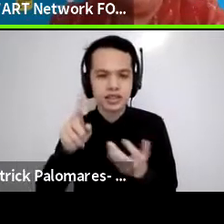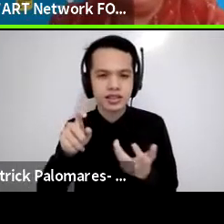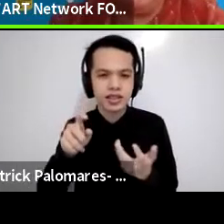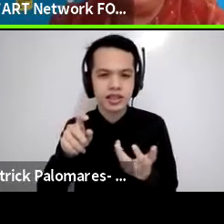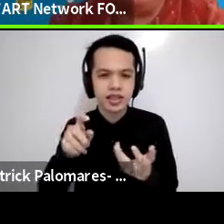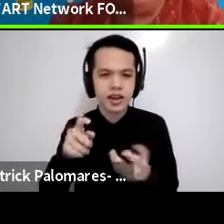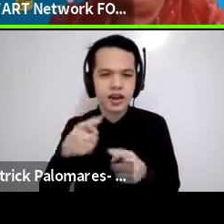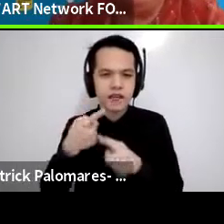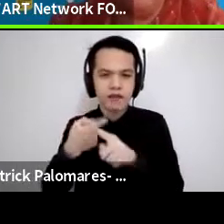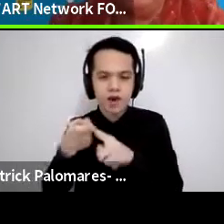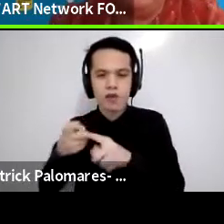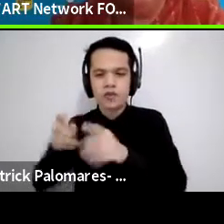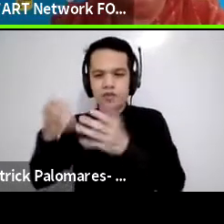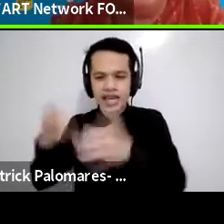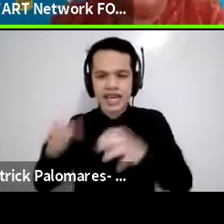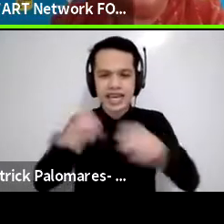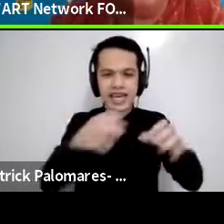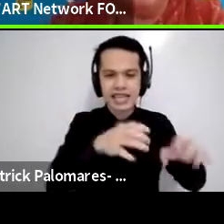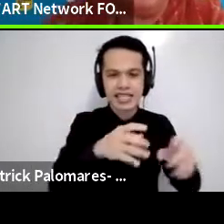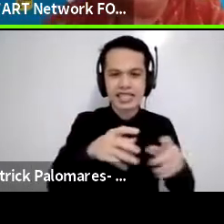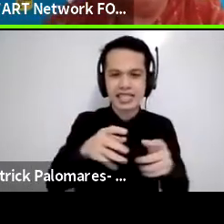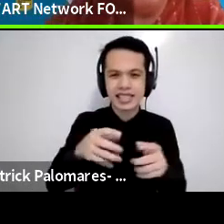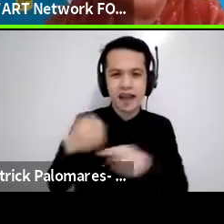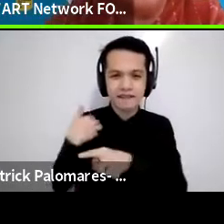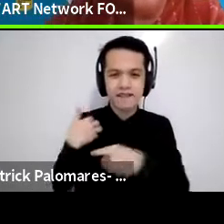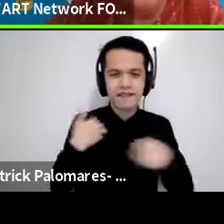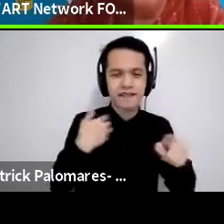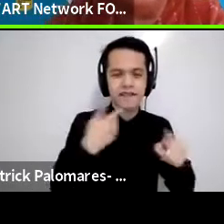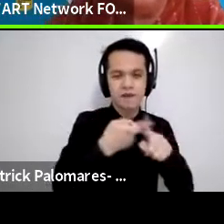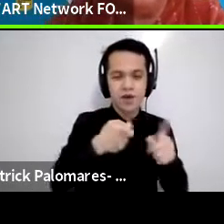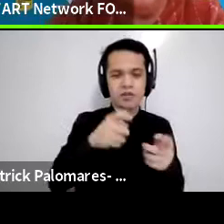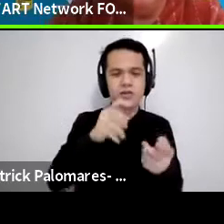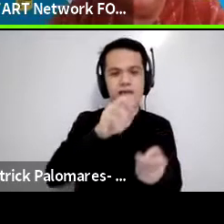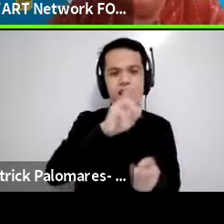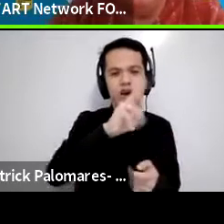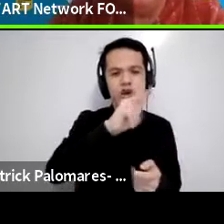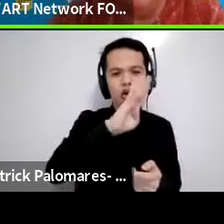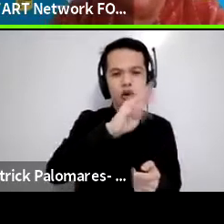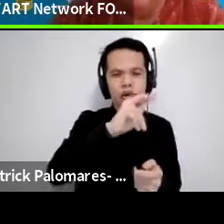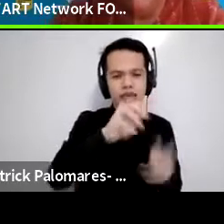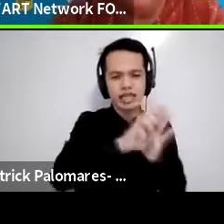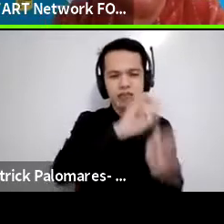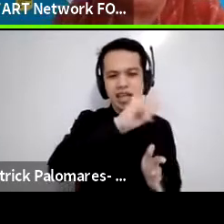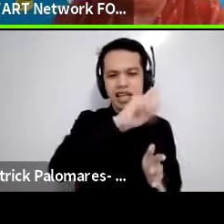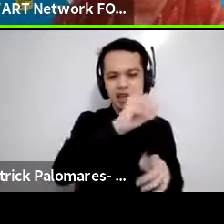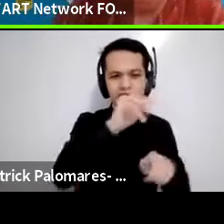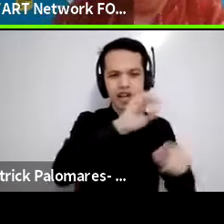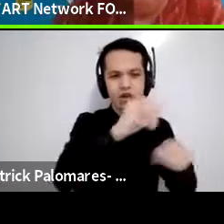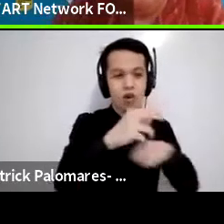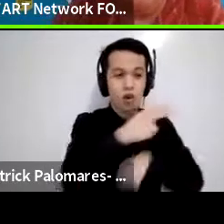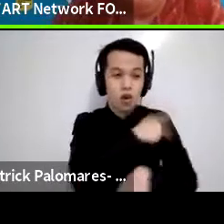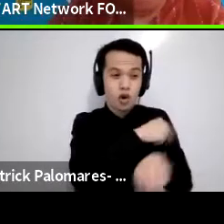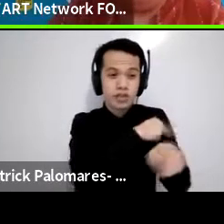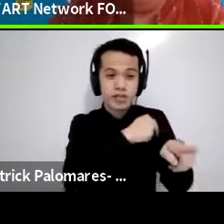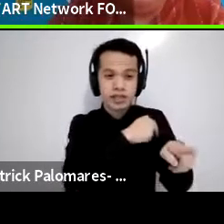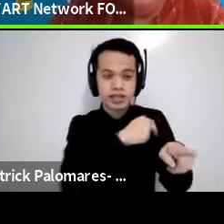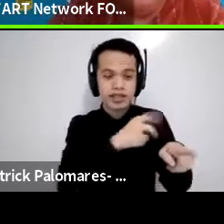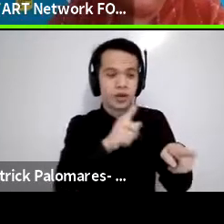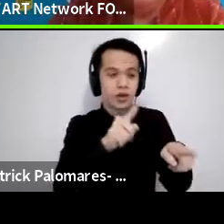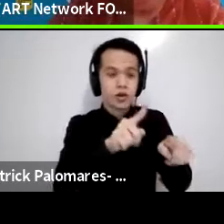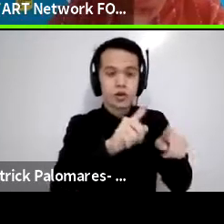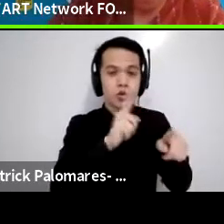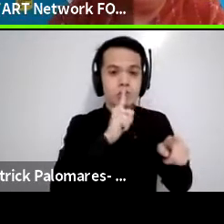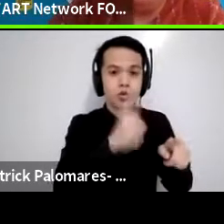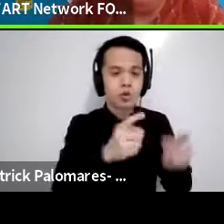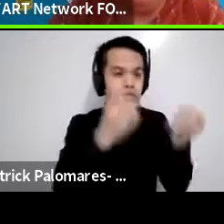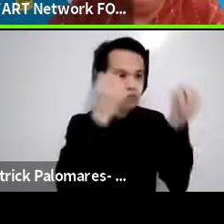of cases were directed to a highly urbanized city like Iloilo. Its hospitals have been overwhelmed. So very